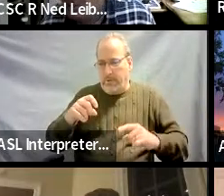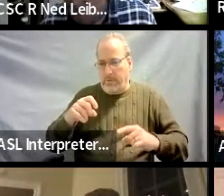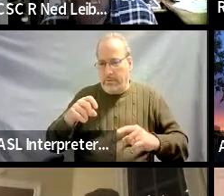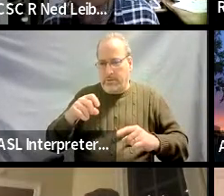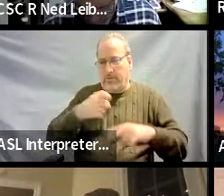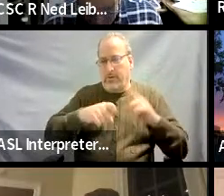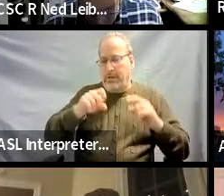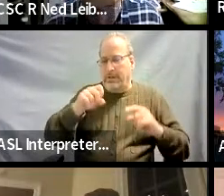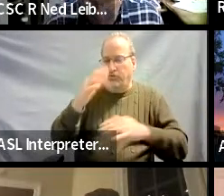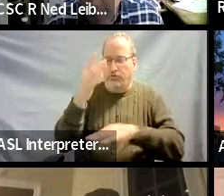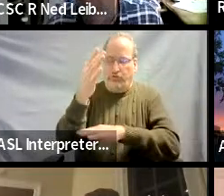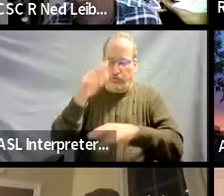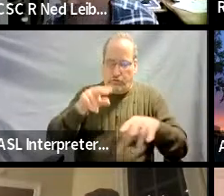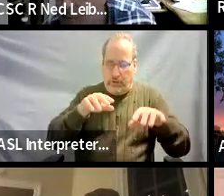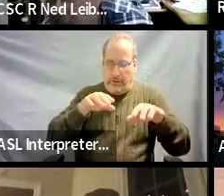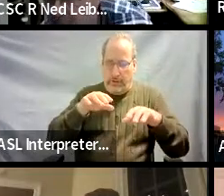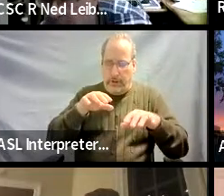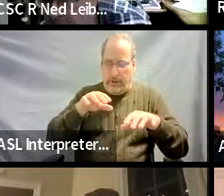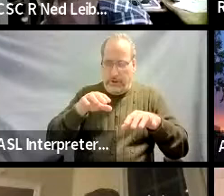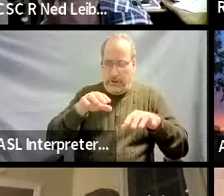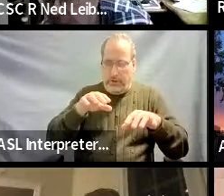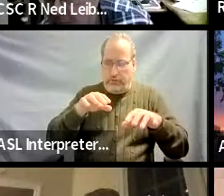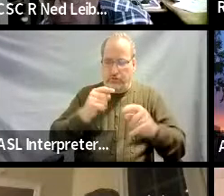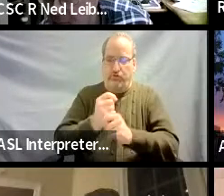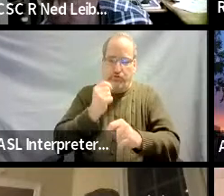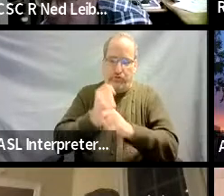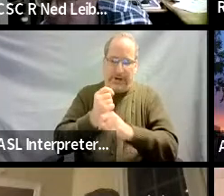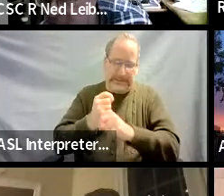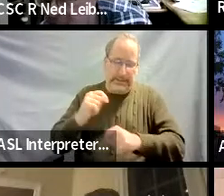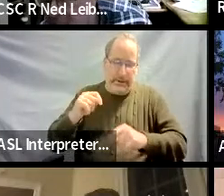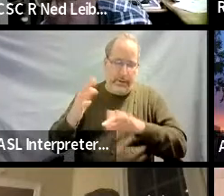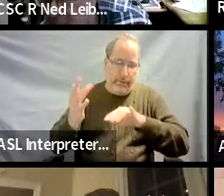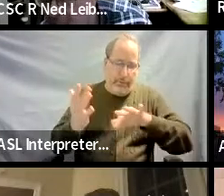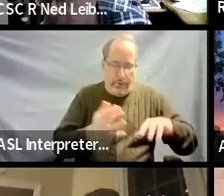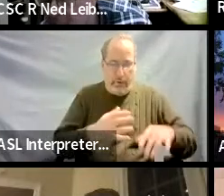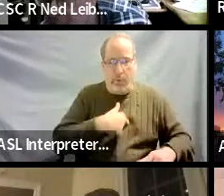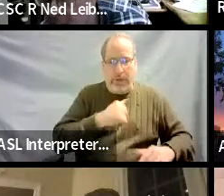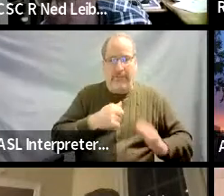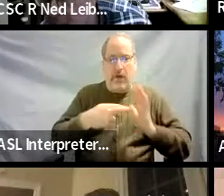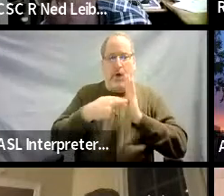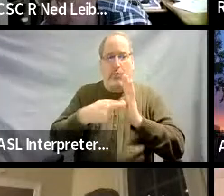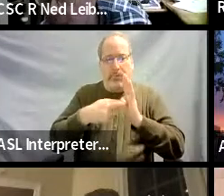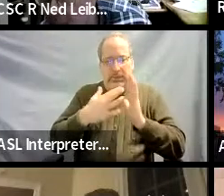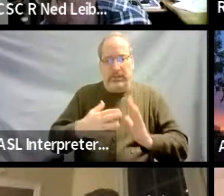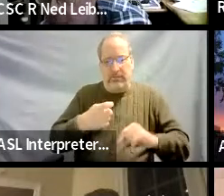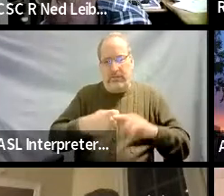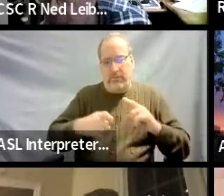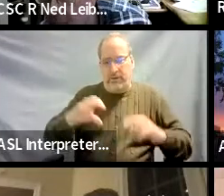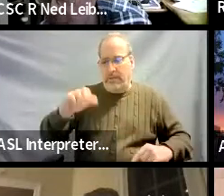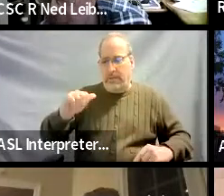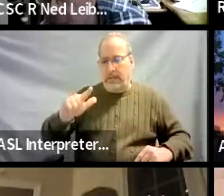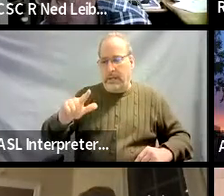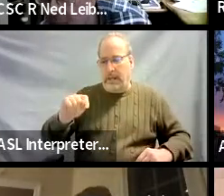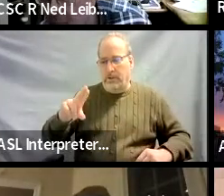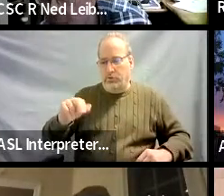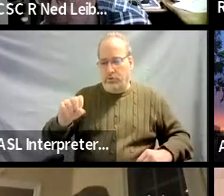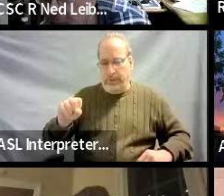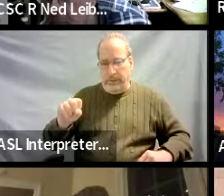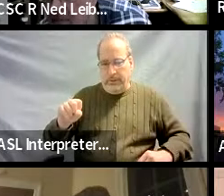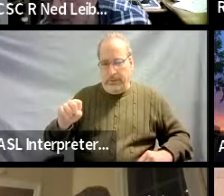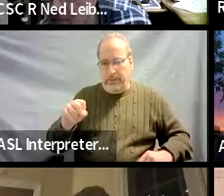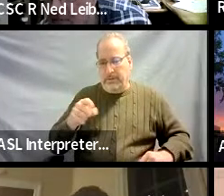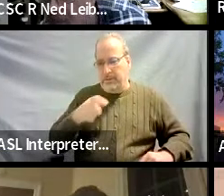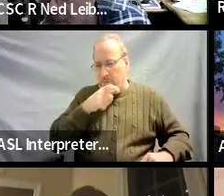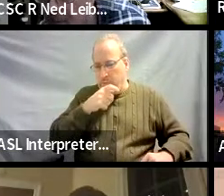these communities. So we had a representative from Caltrans and